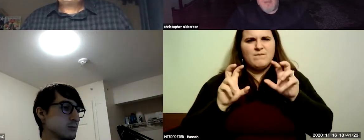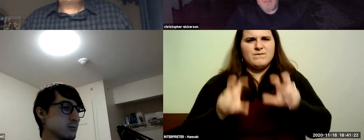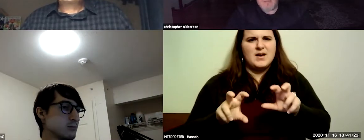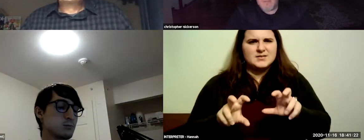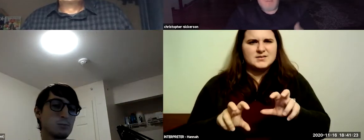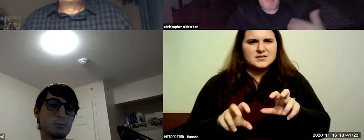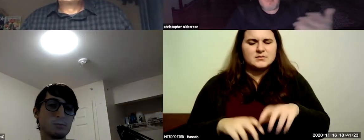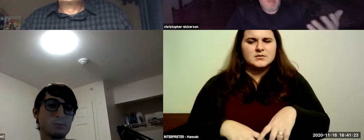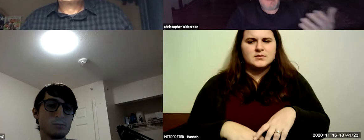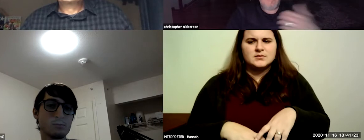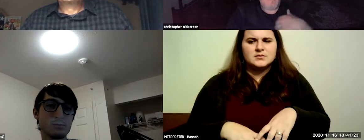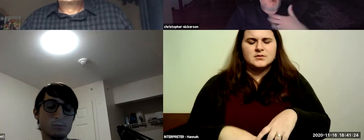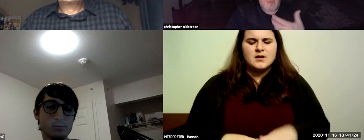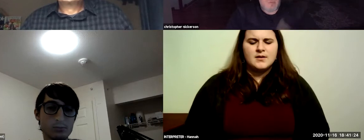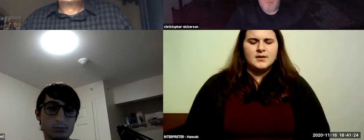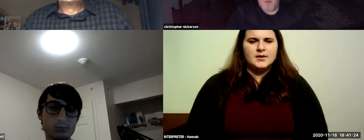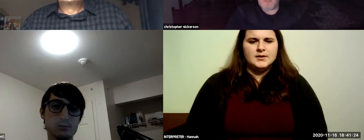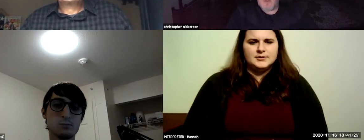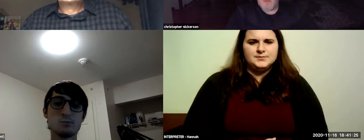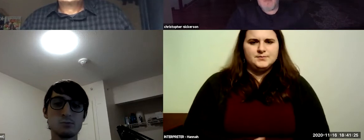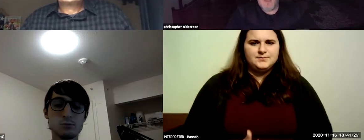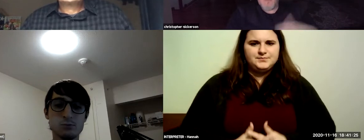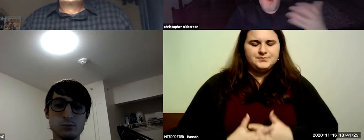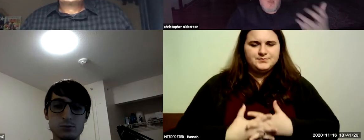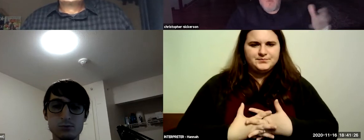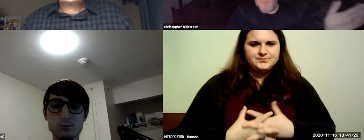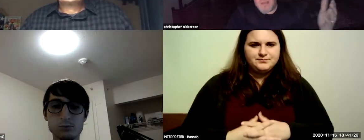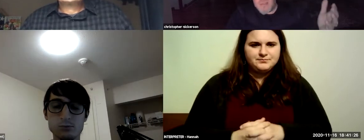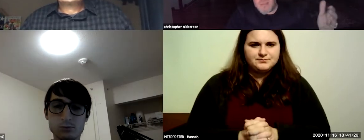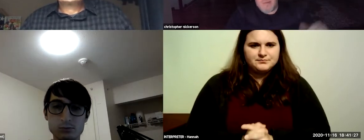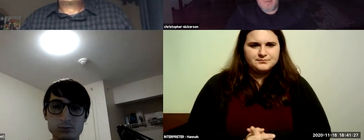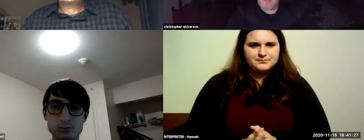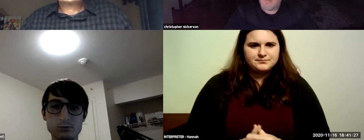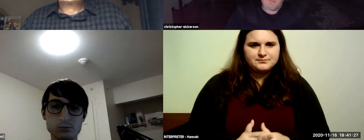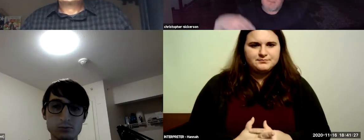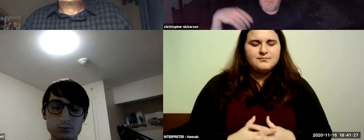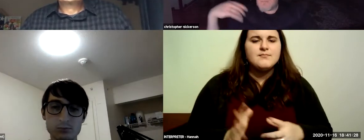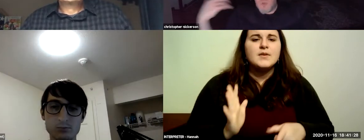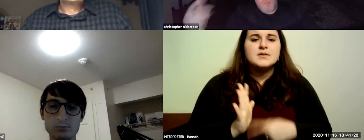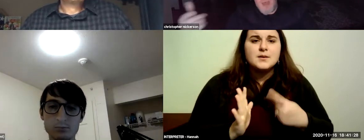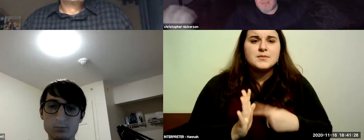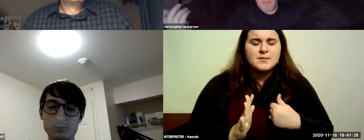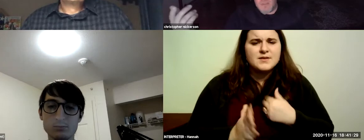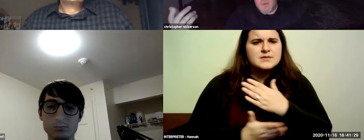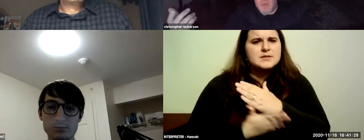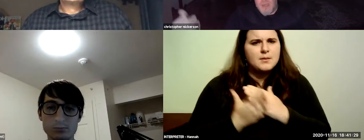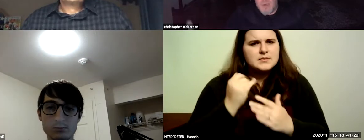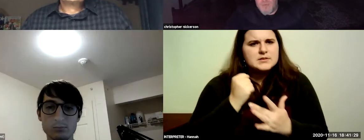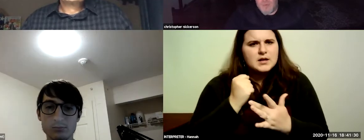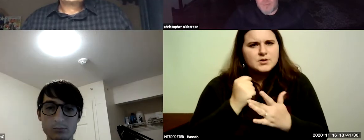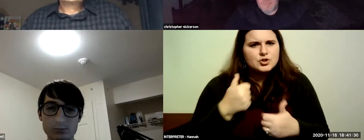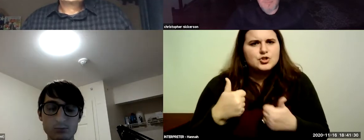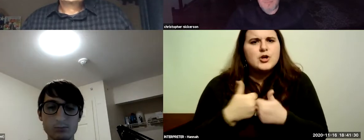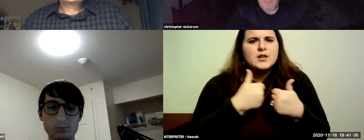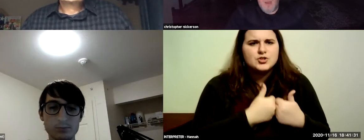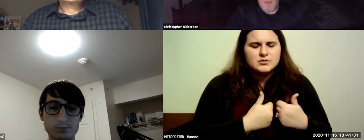at it. Sometimes the bar to entry for us, right, is, okay, you can pass these technical challenges, you can pass the, you know, kind of